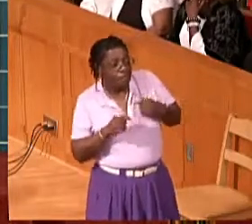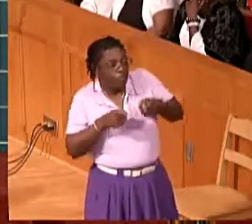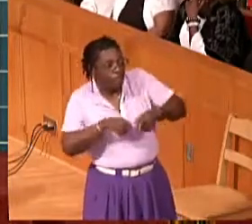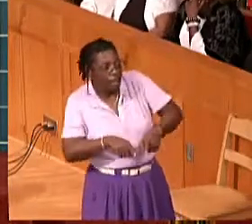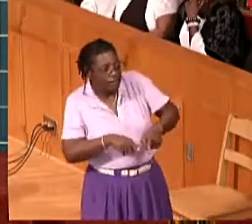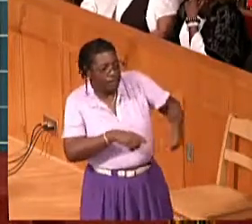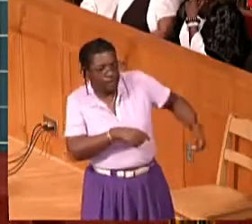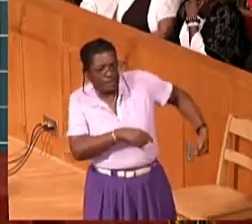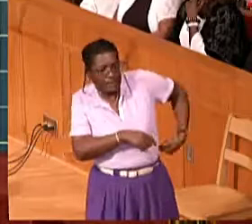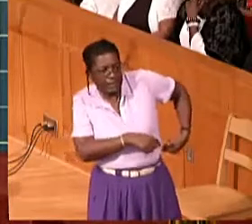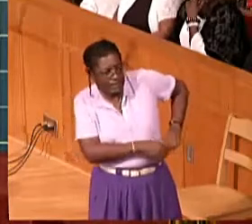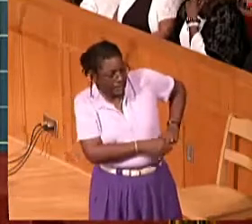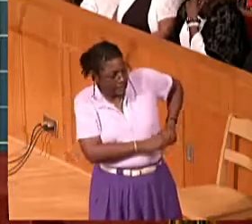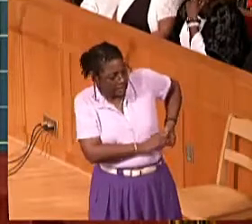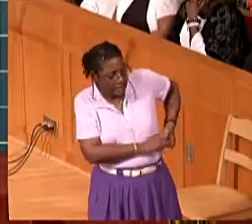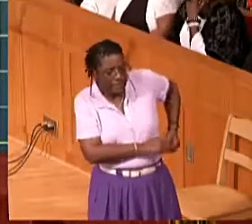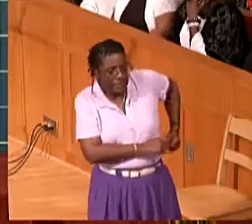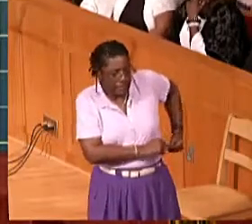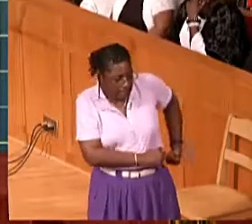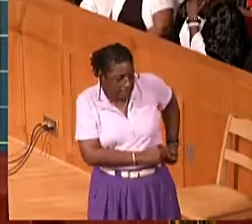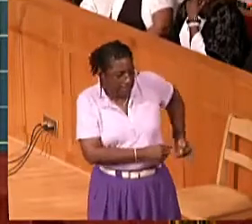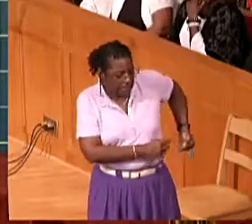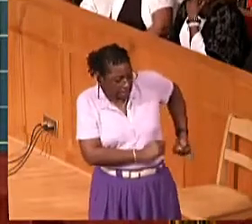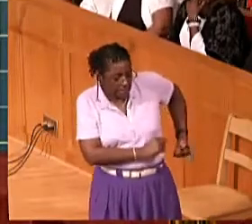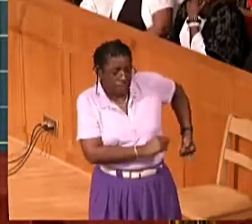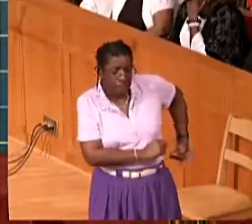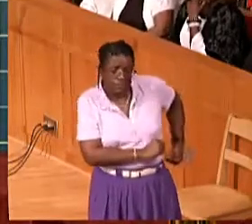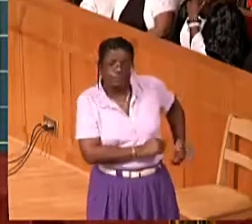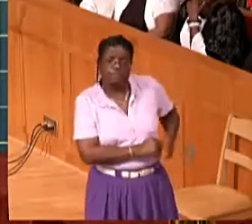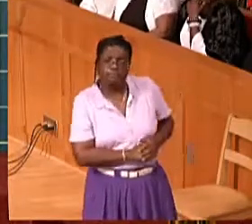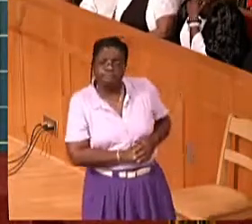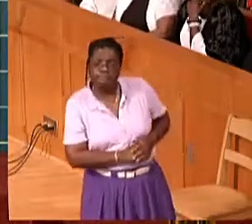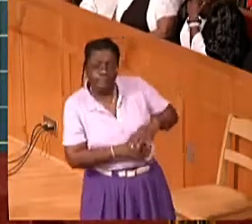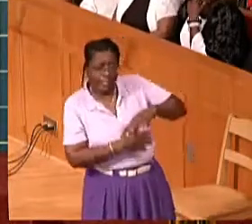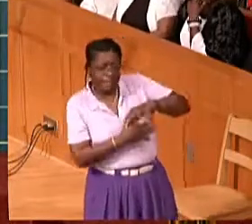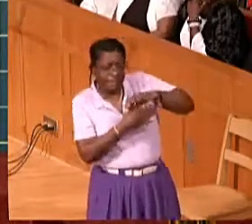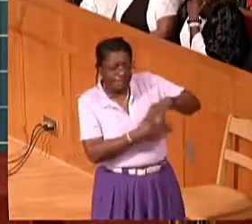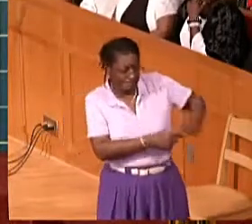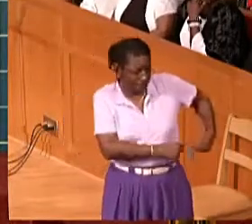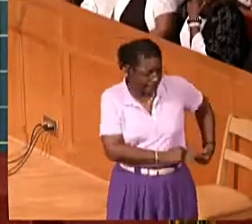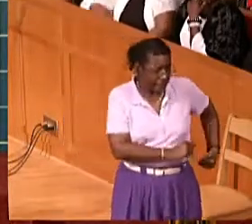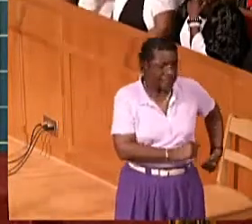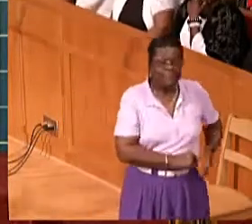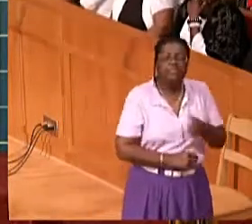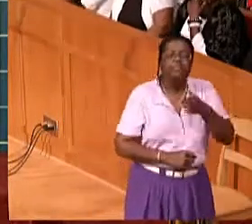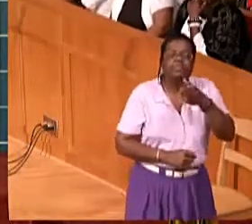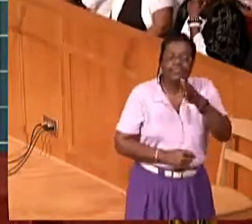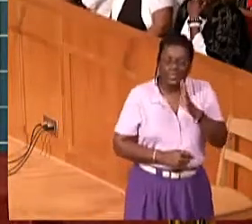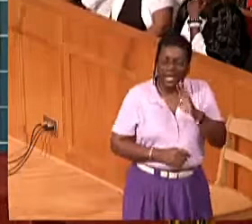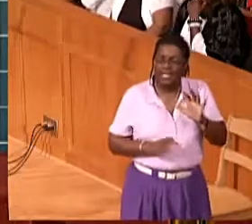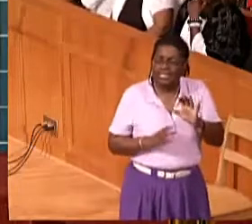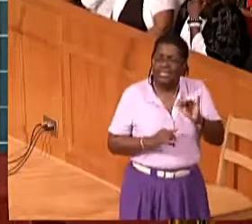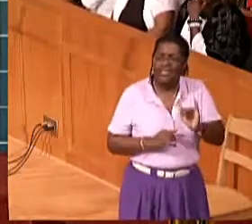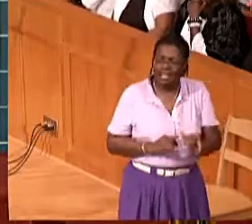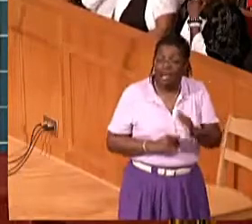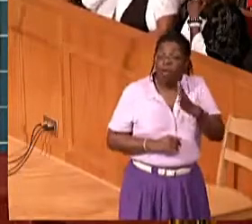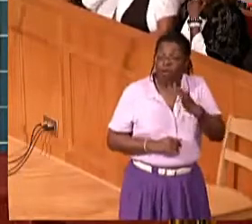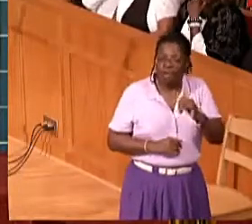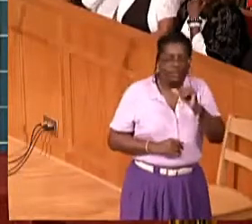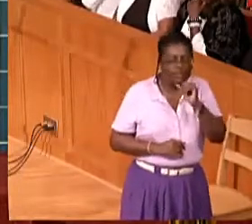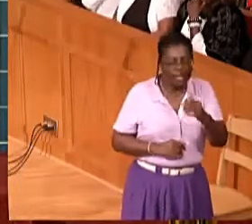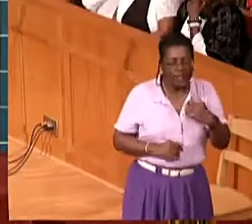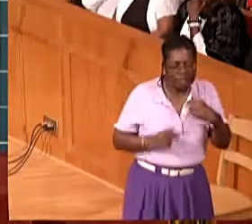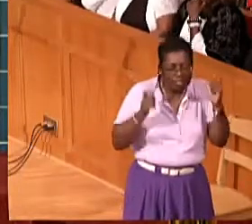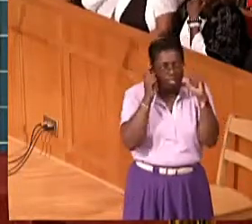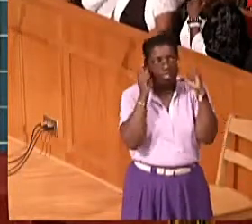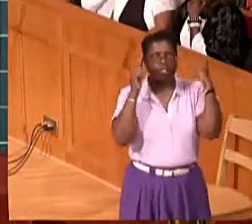flesh. Come on, help me if you can. I need some Bible readers in here. He said he did it so that I would not be arrogant.